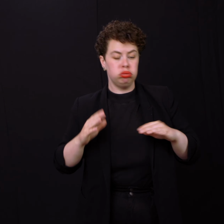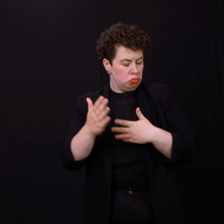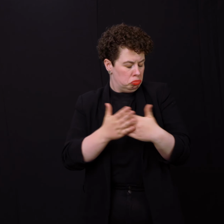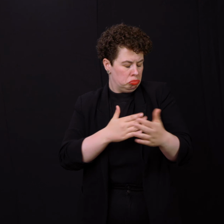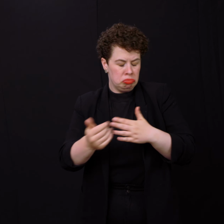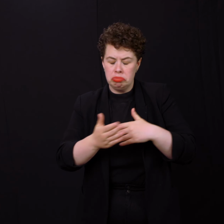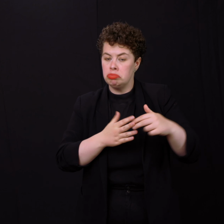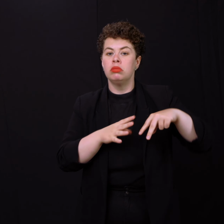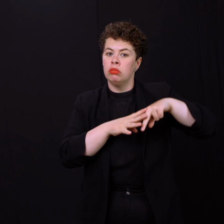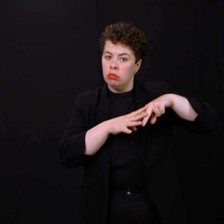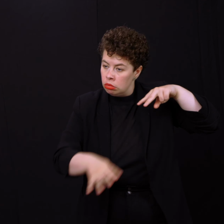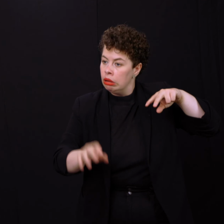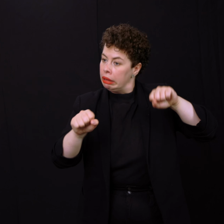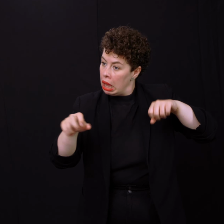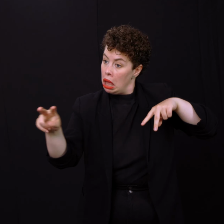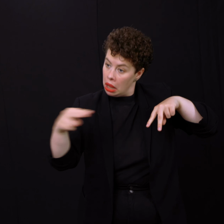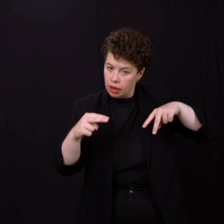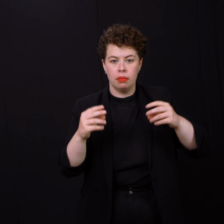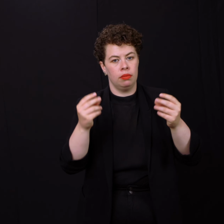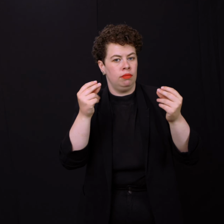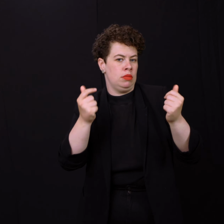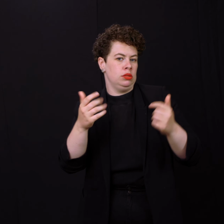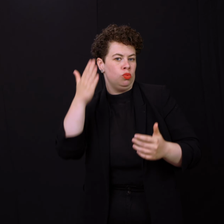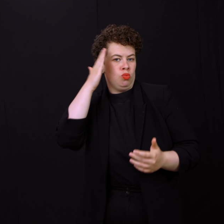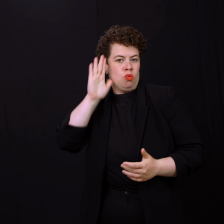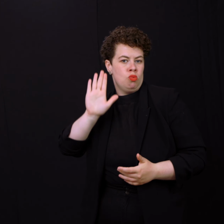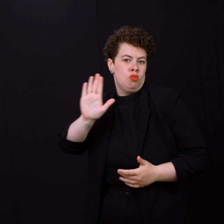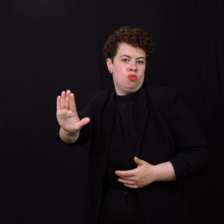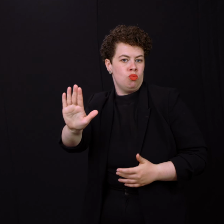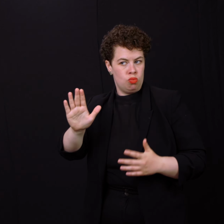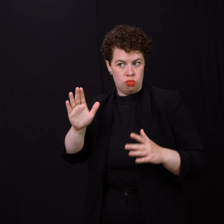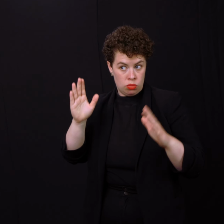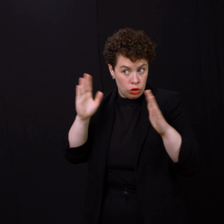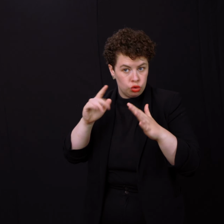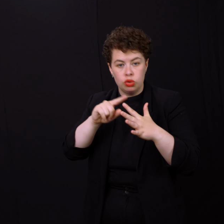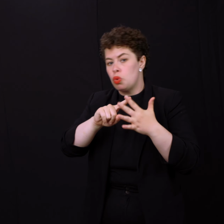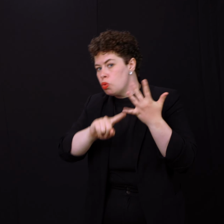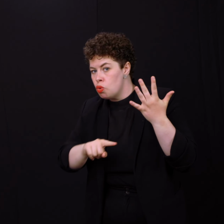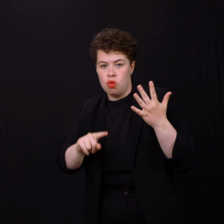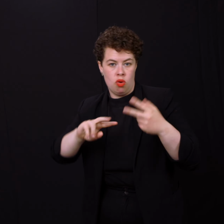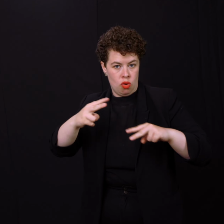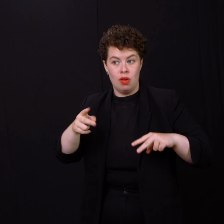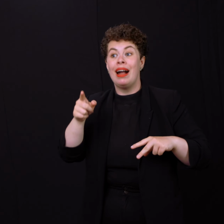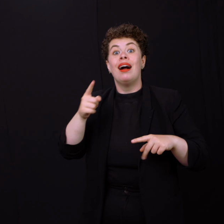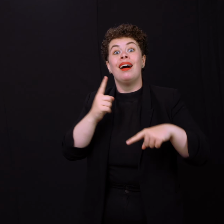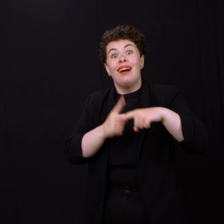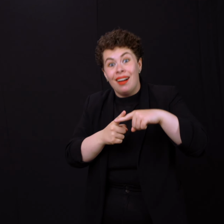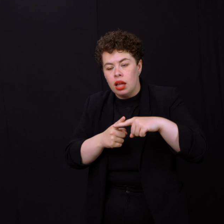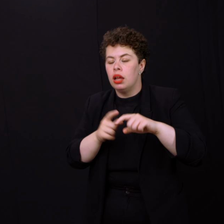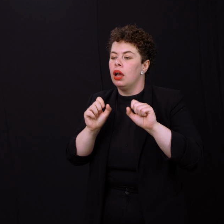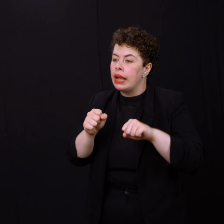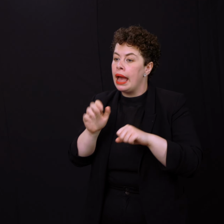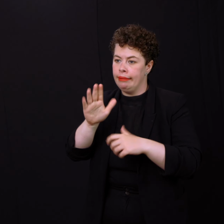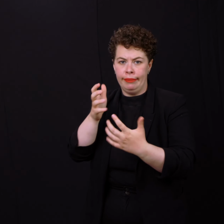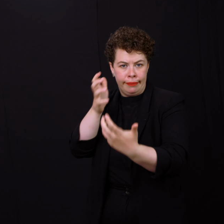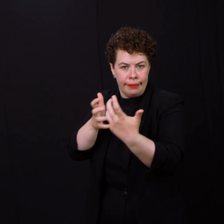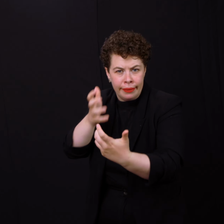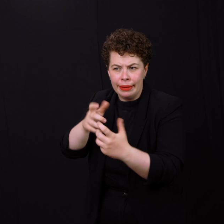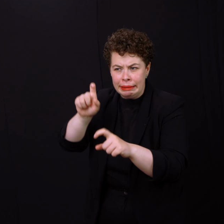get a fast and accurate diagnosis. That helps the patient then be plugged into the right clinical services